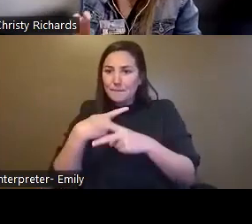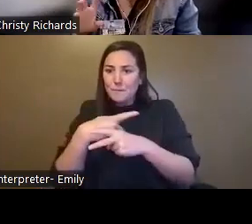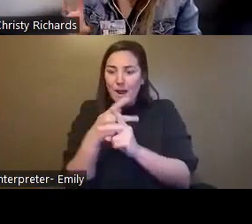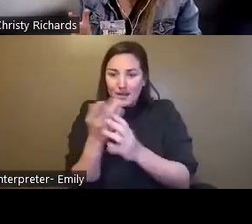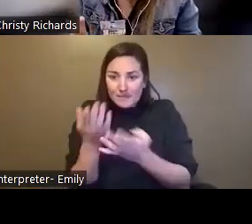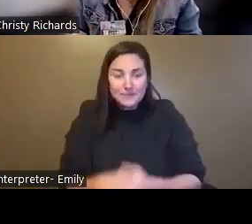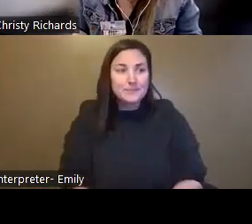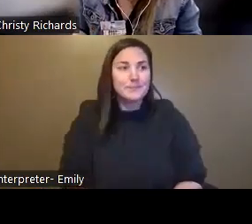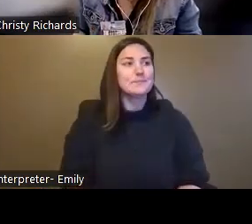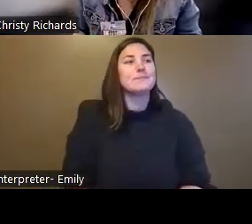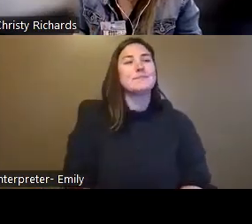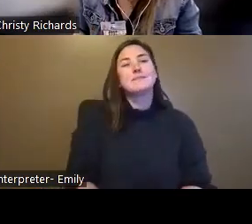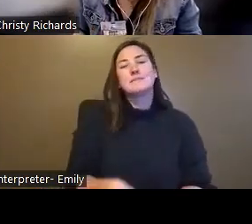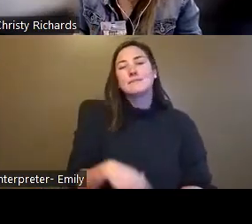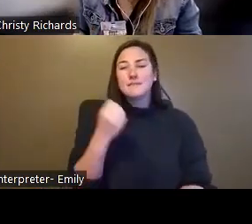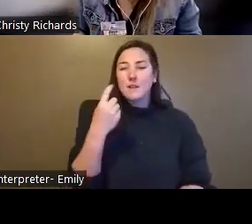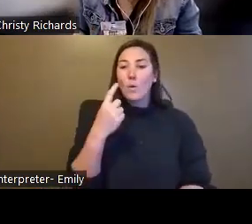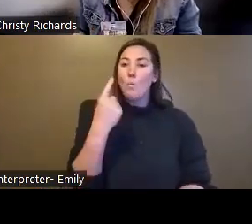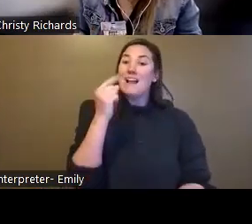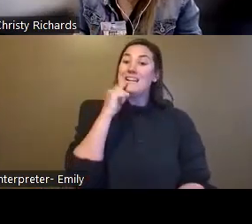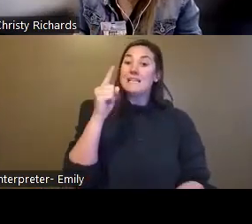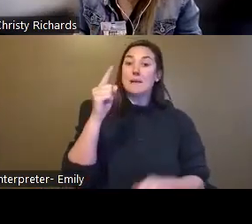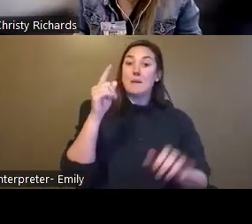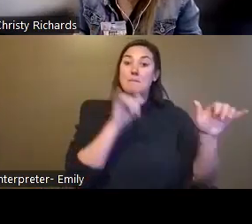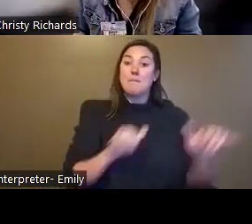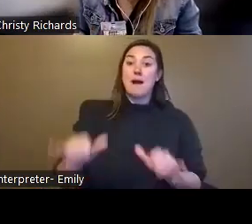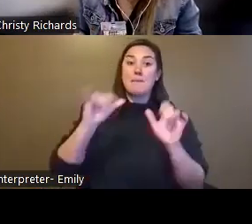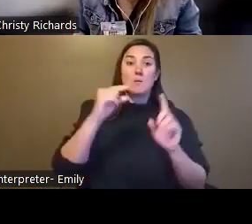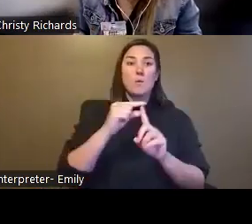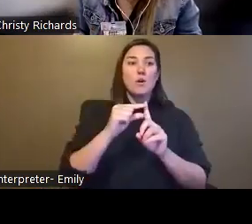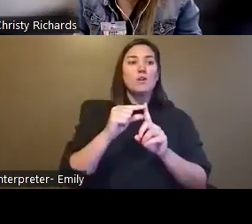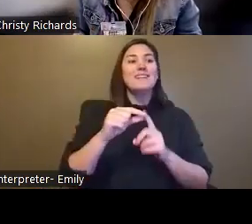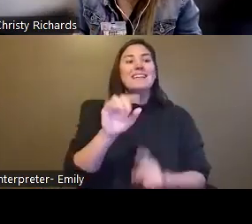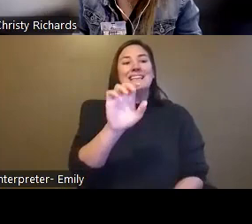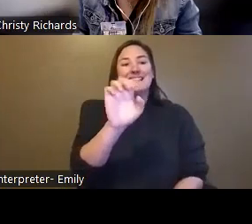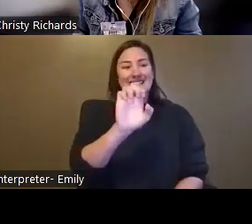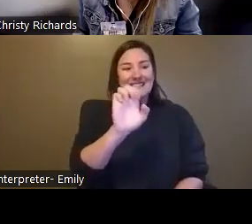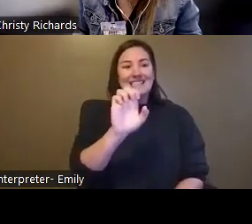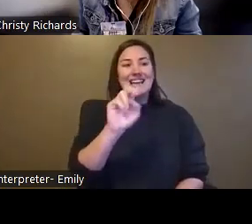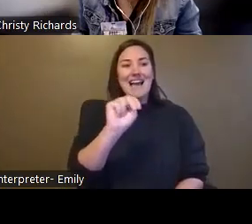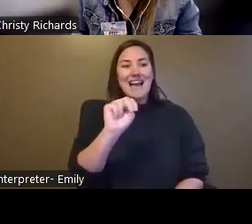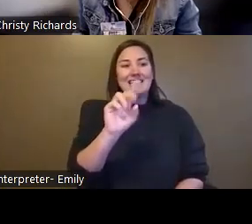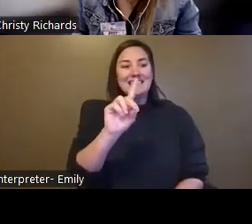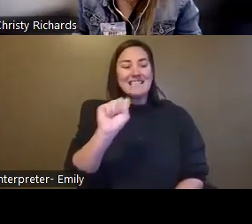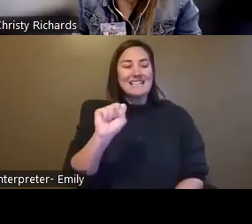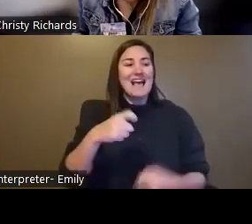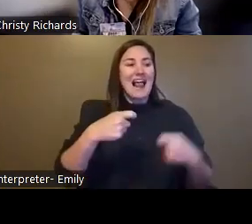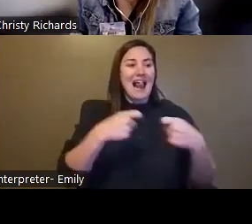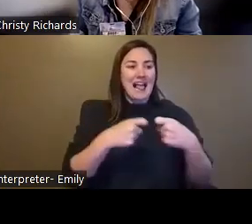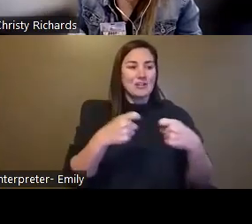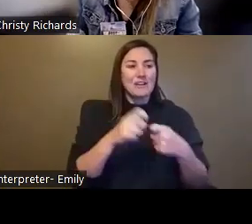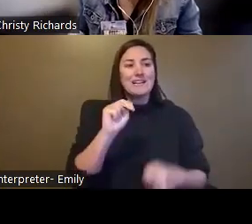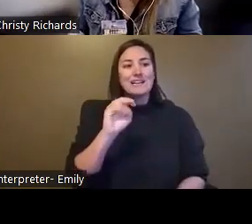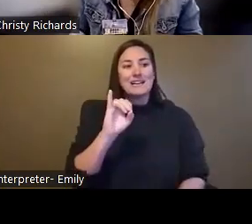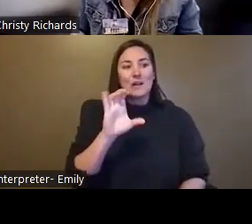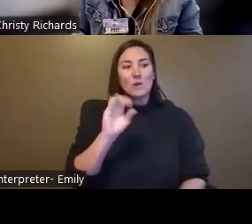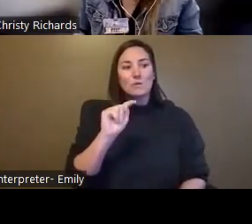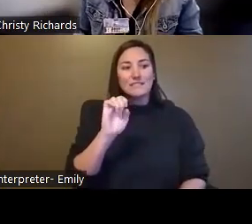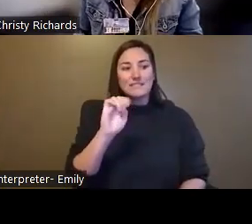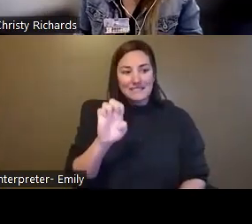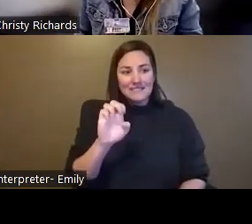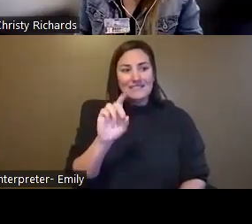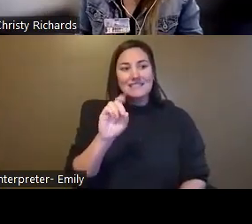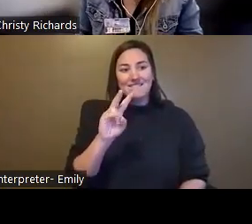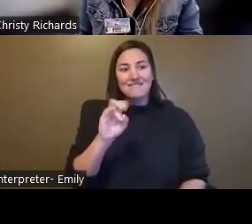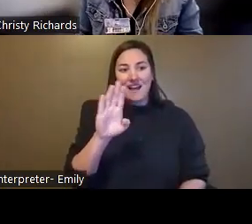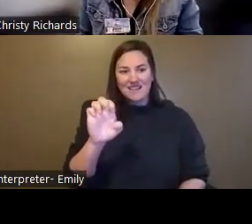There's an umbrella term for all of this, and we call them electronic nicotine devices, or ENDs. And that